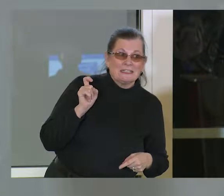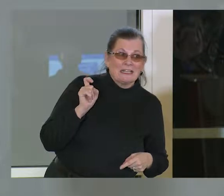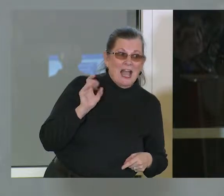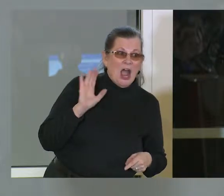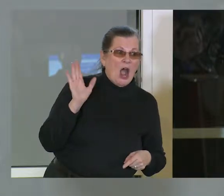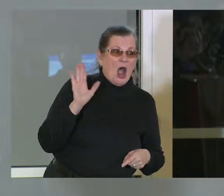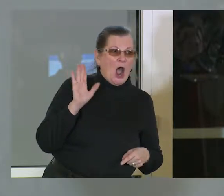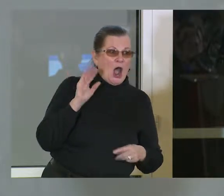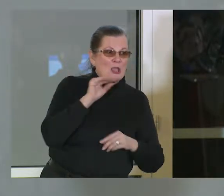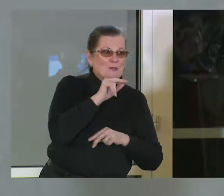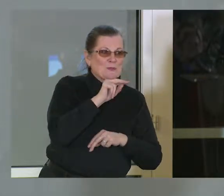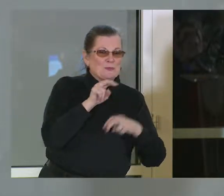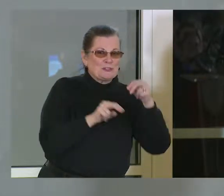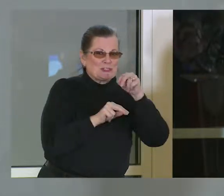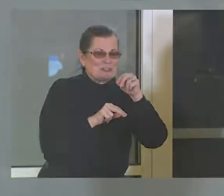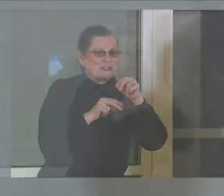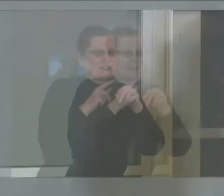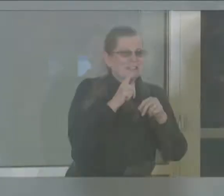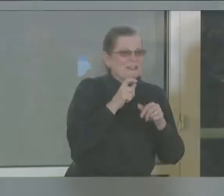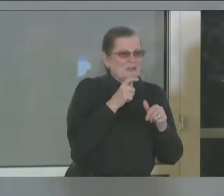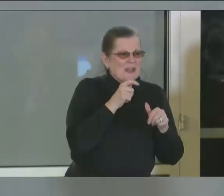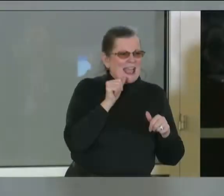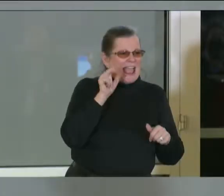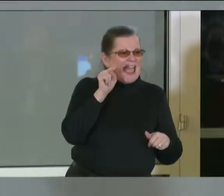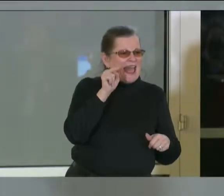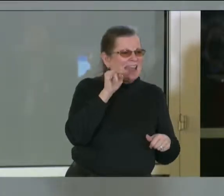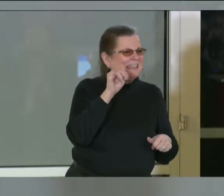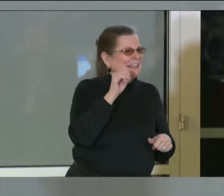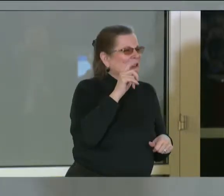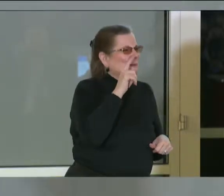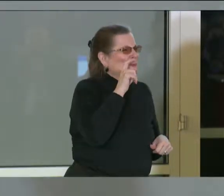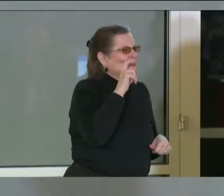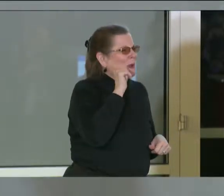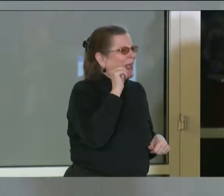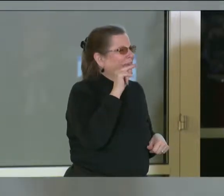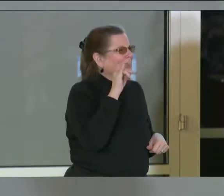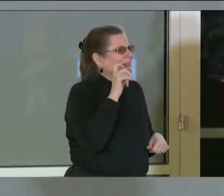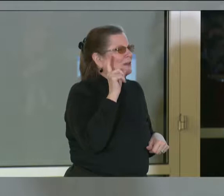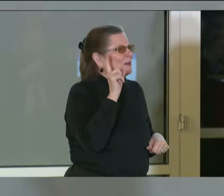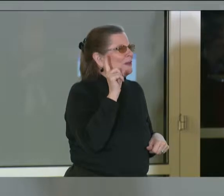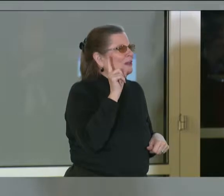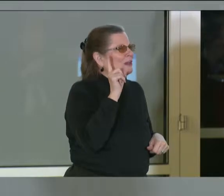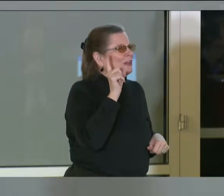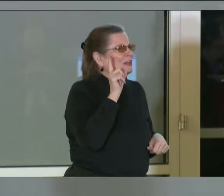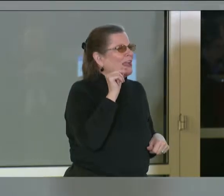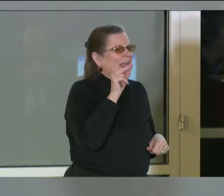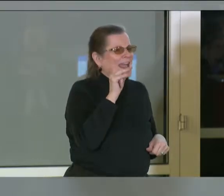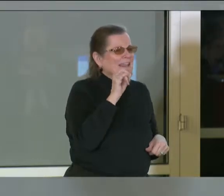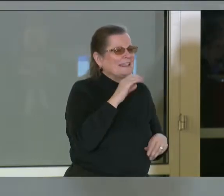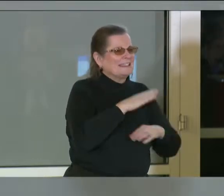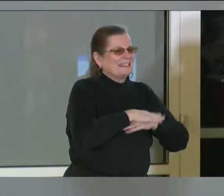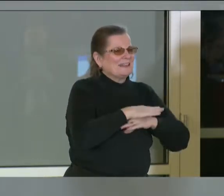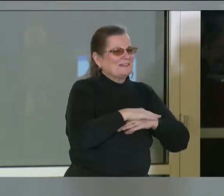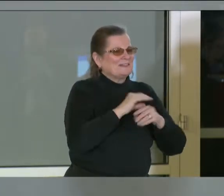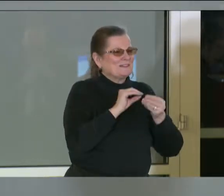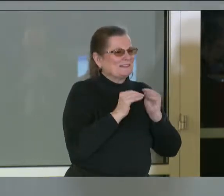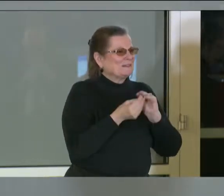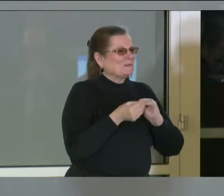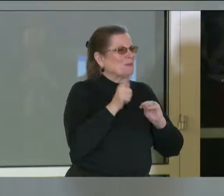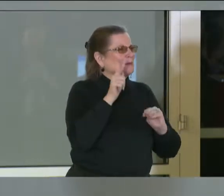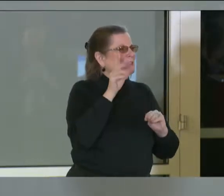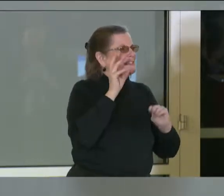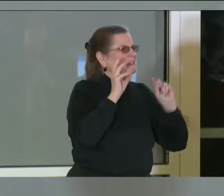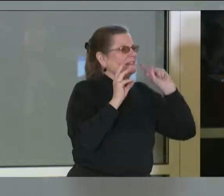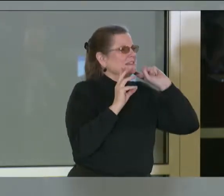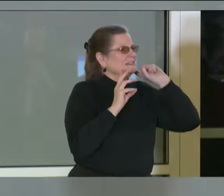Oh, Annie, who is Annie? Annie, raise your hand in the room. Oh, back here, Annie at table 26. She may be in the lead after